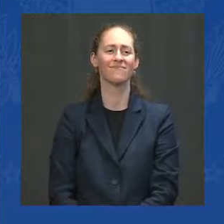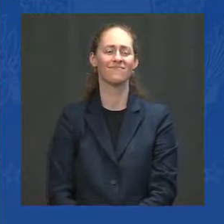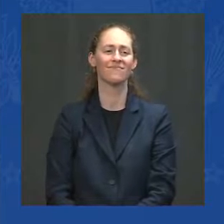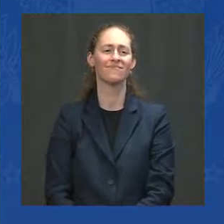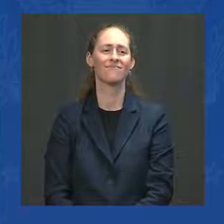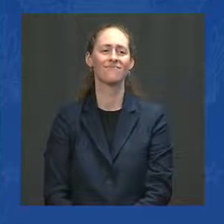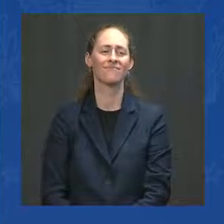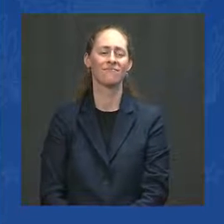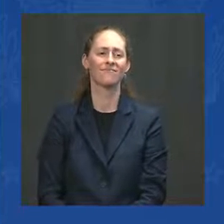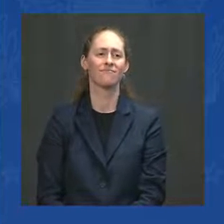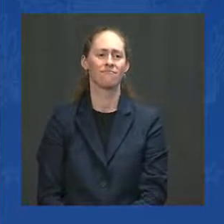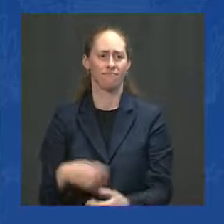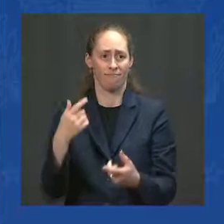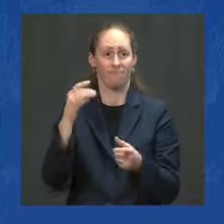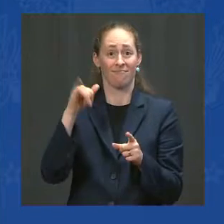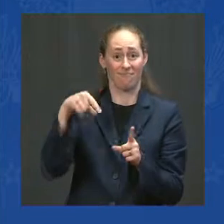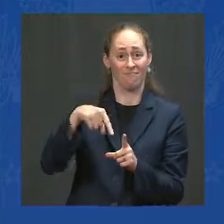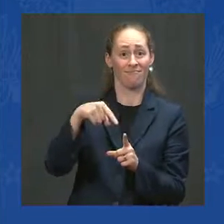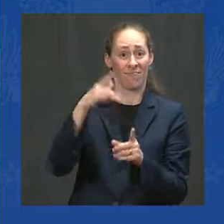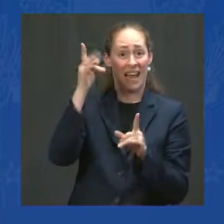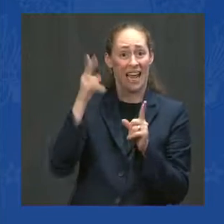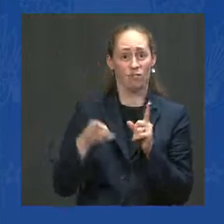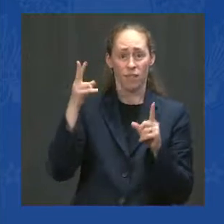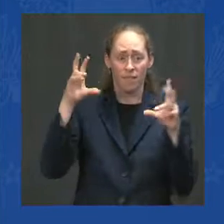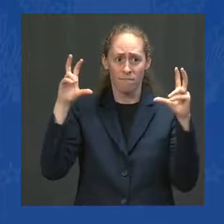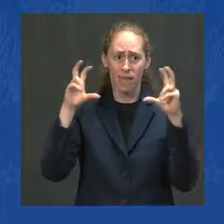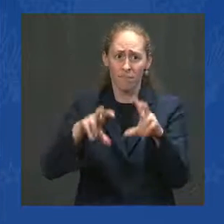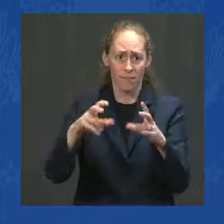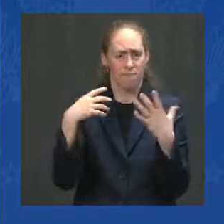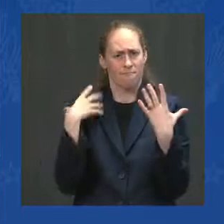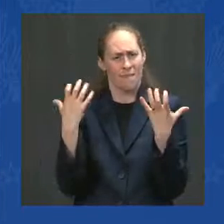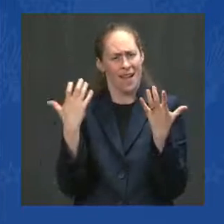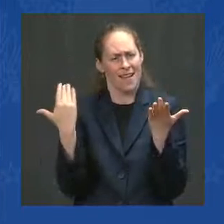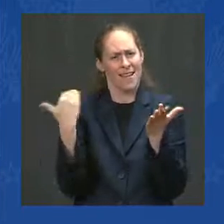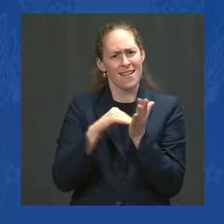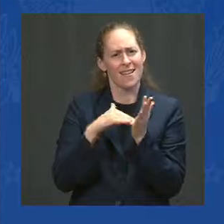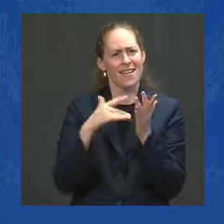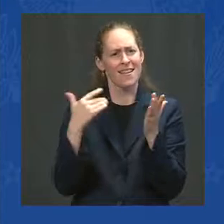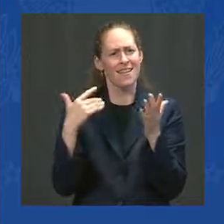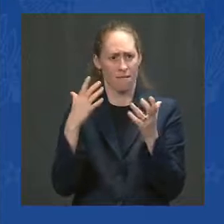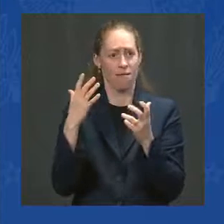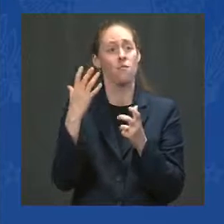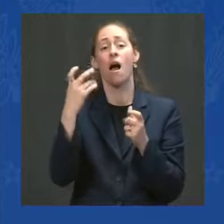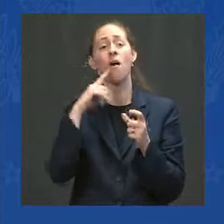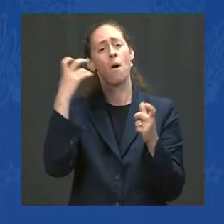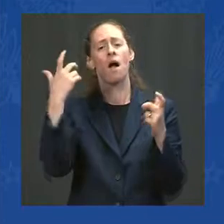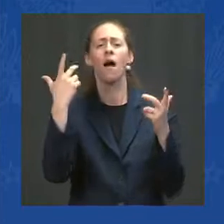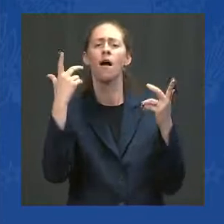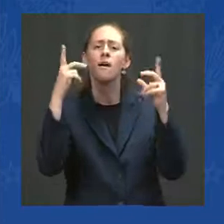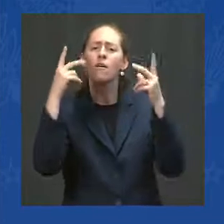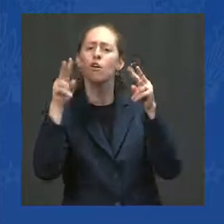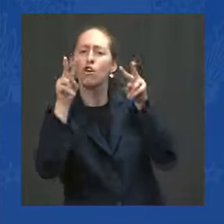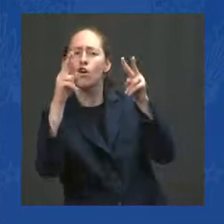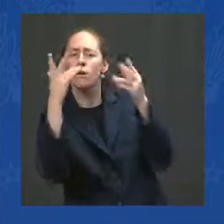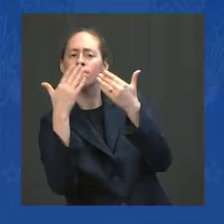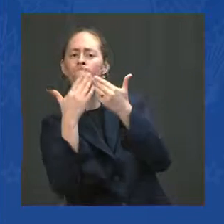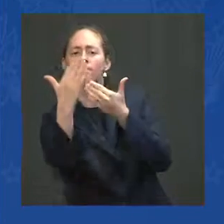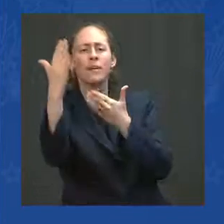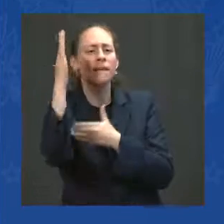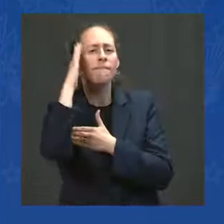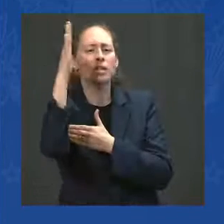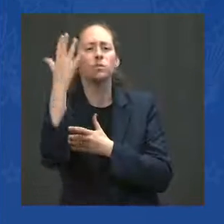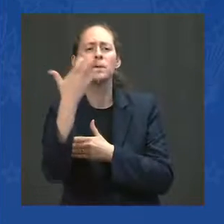it possible for America to build the future and allow us to outcompete the rest of the